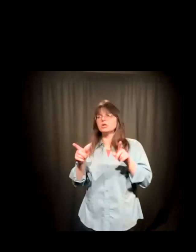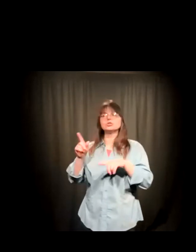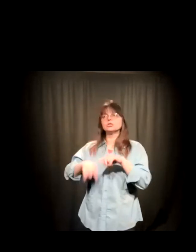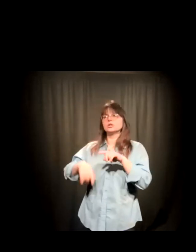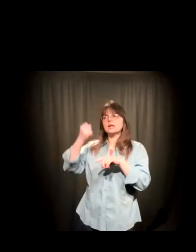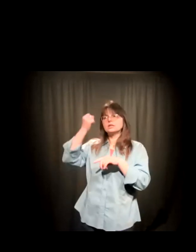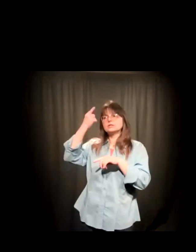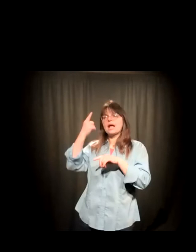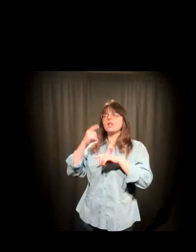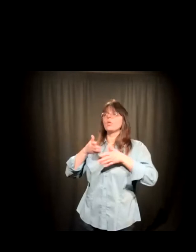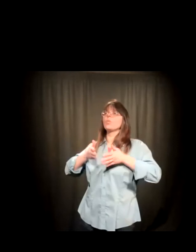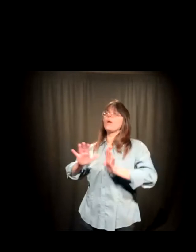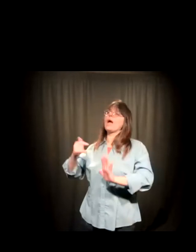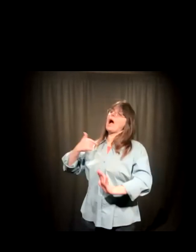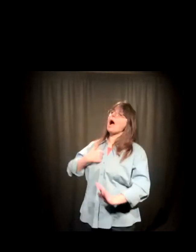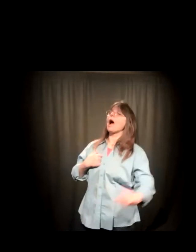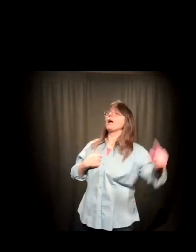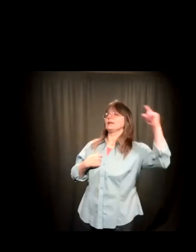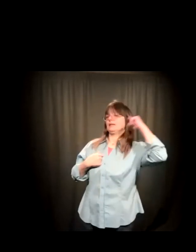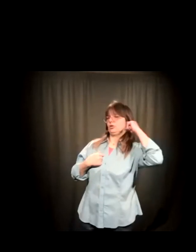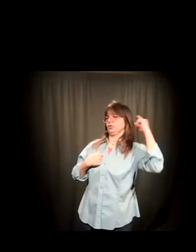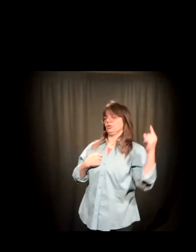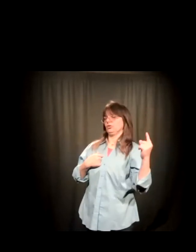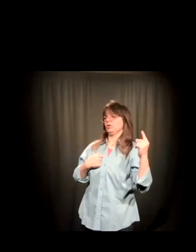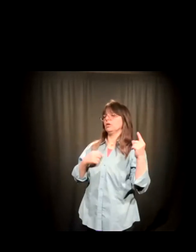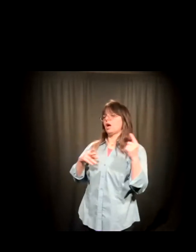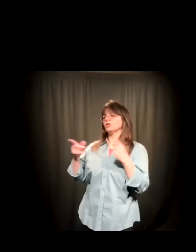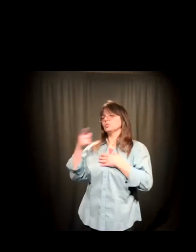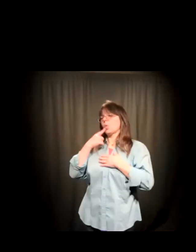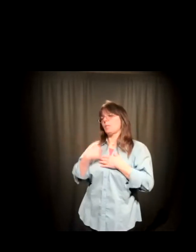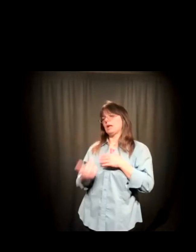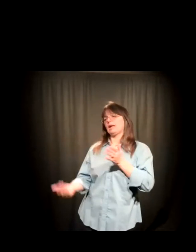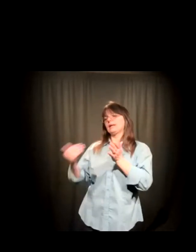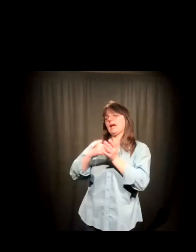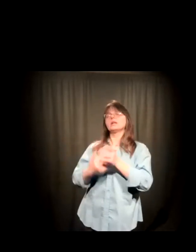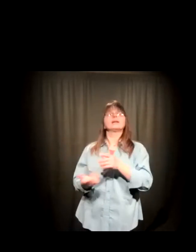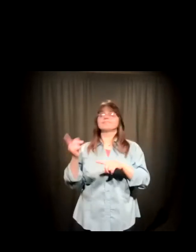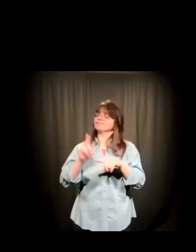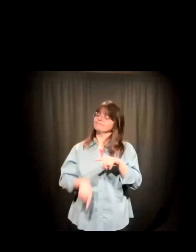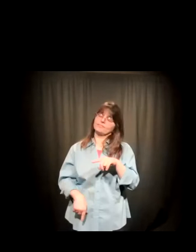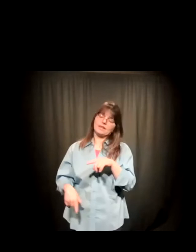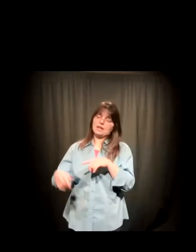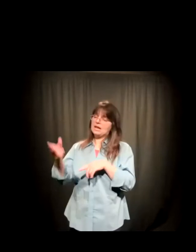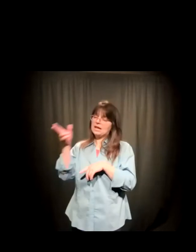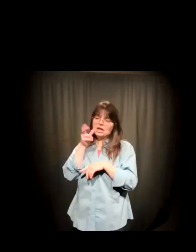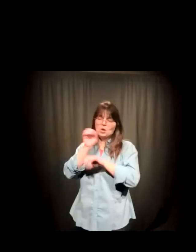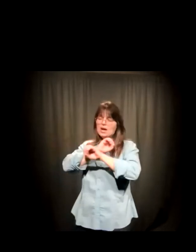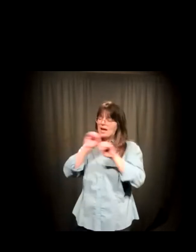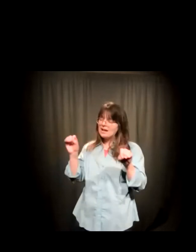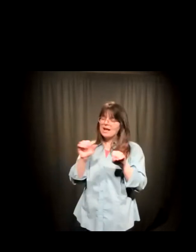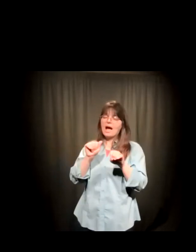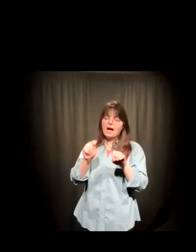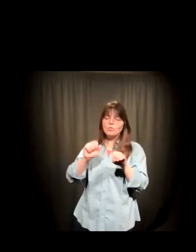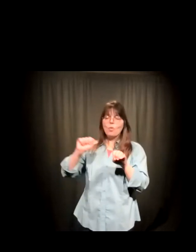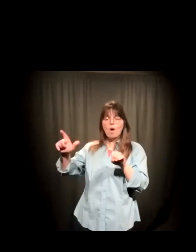were sitting on her screened-in porch when she told me again that she couldn't hear anything at all, not even herself.